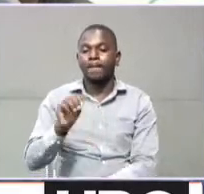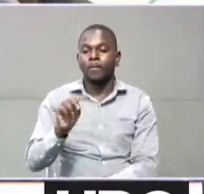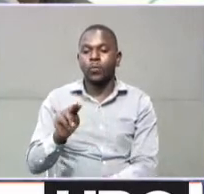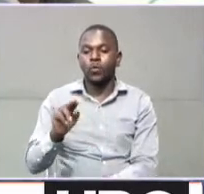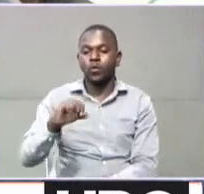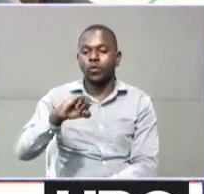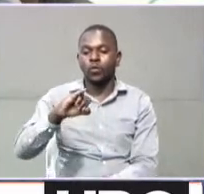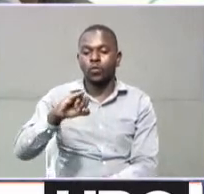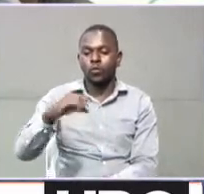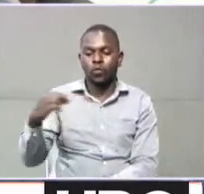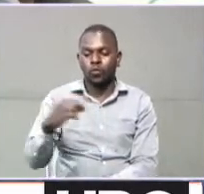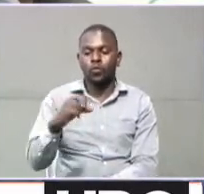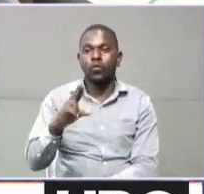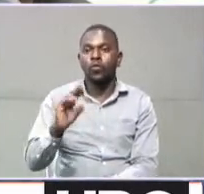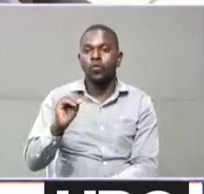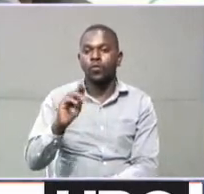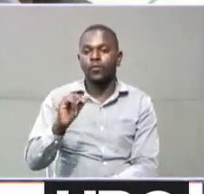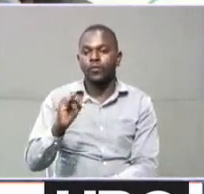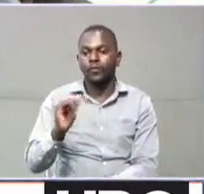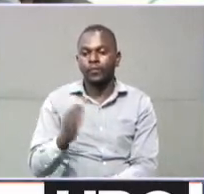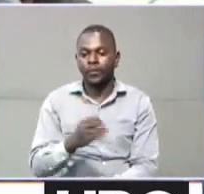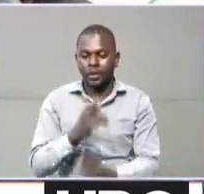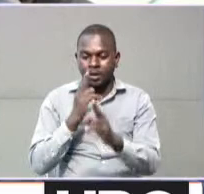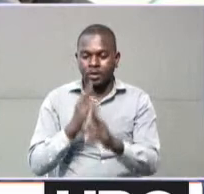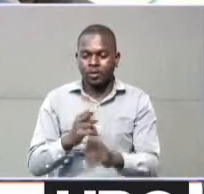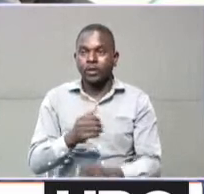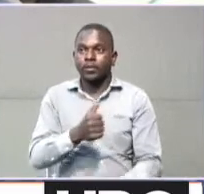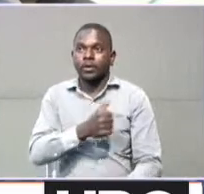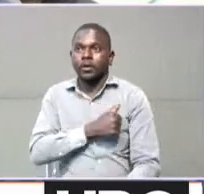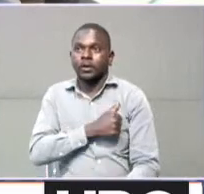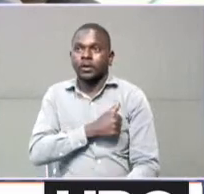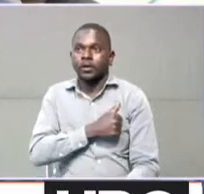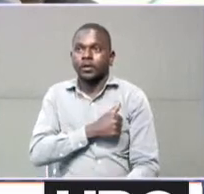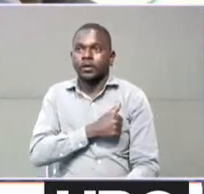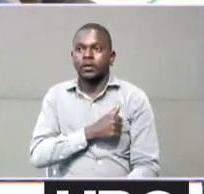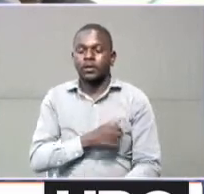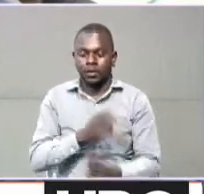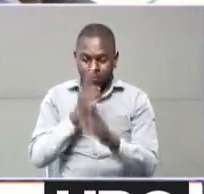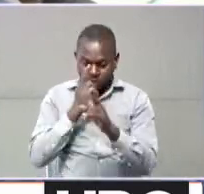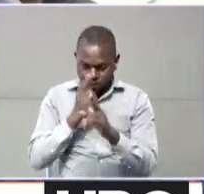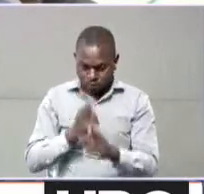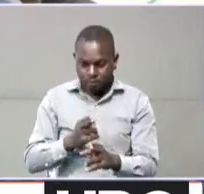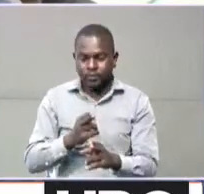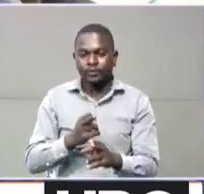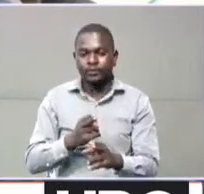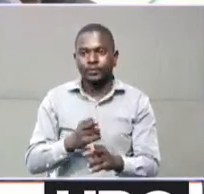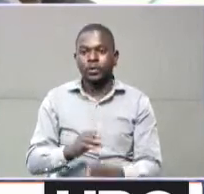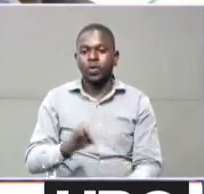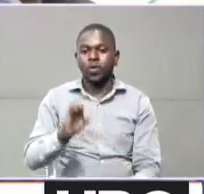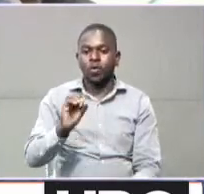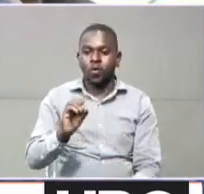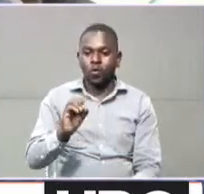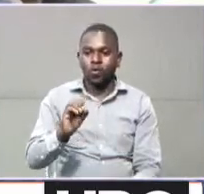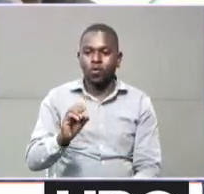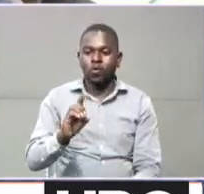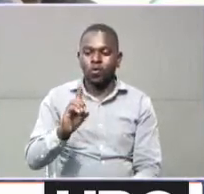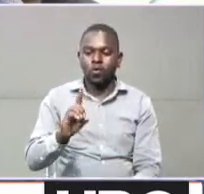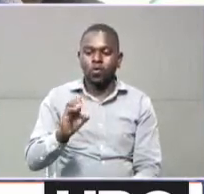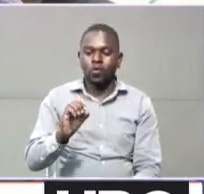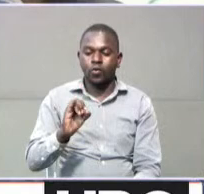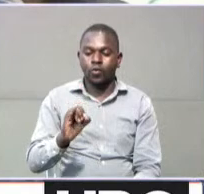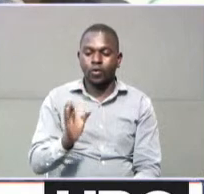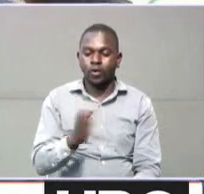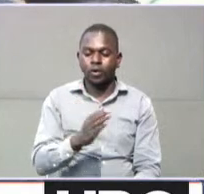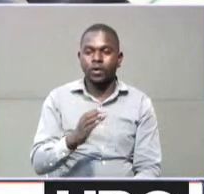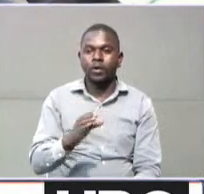clear honorable daisy alex honorable odoi benad